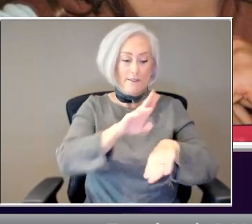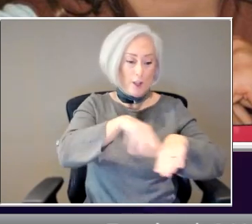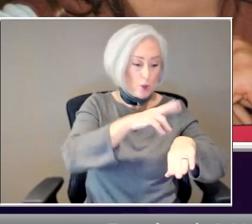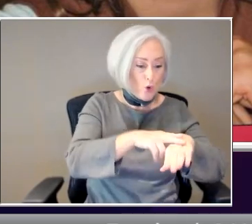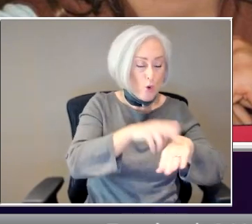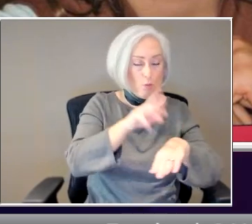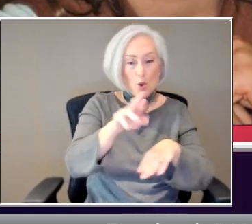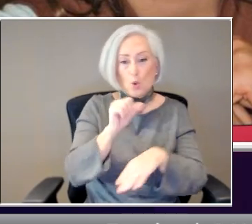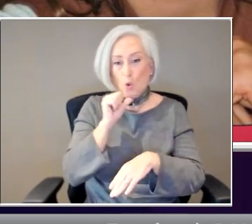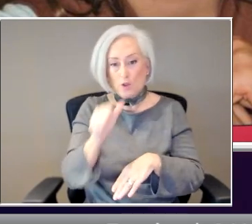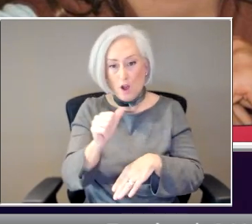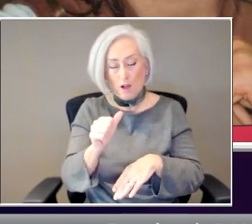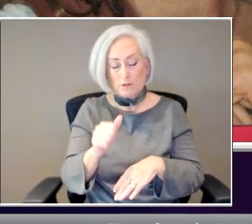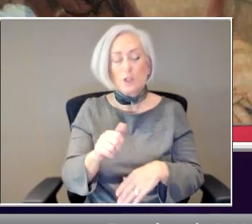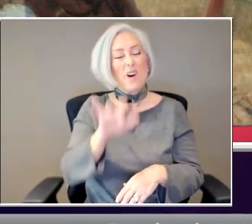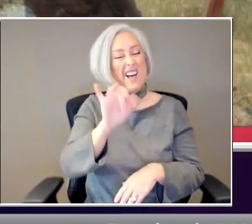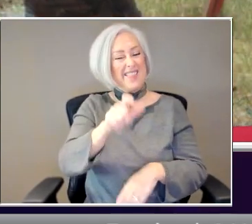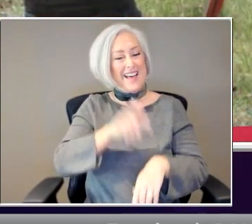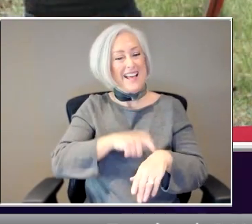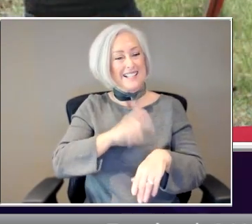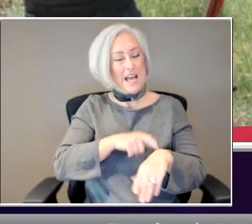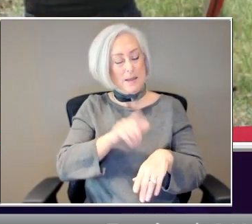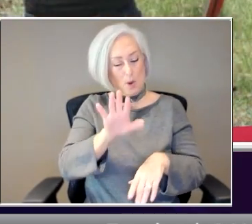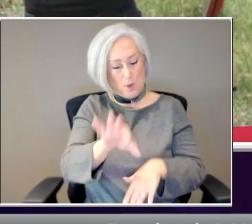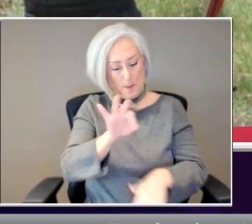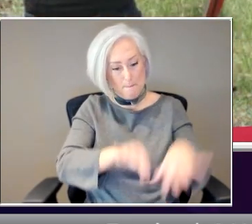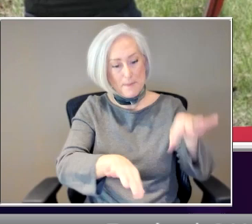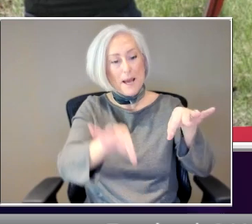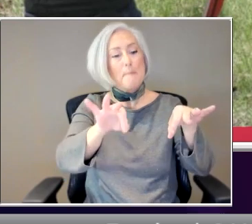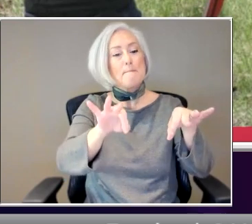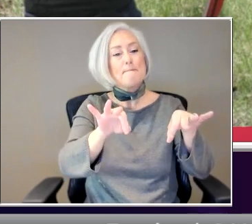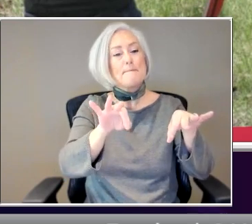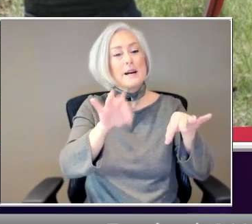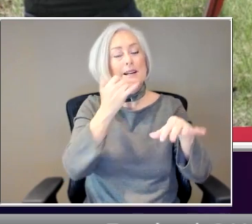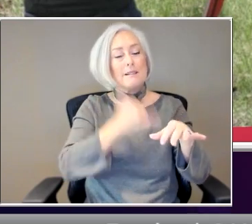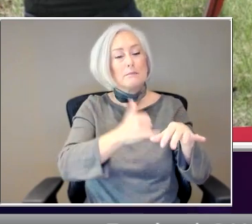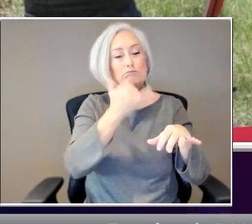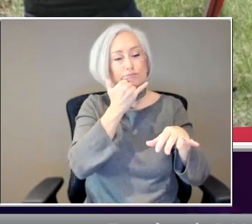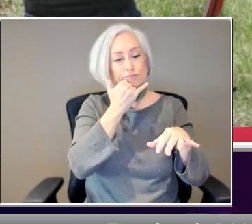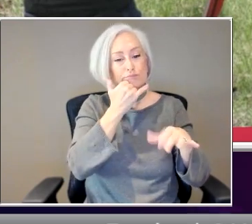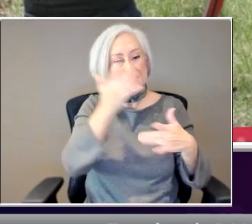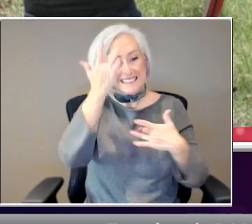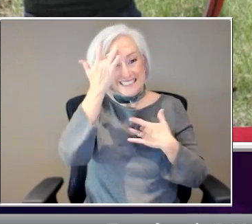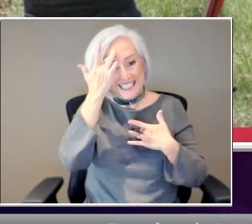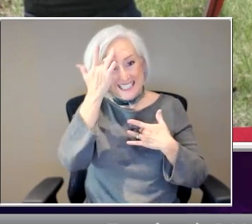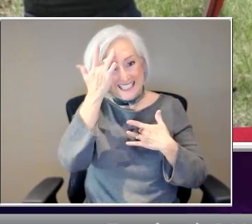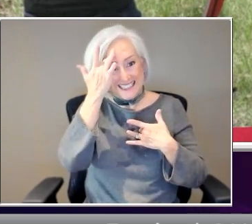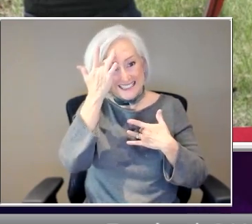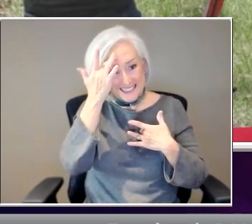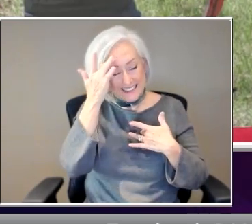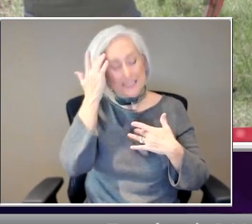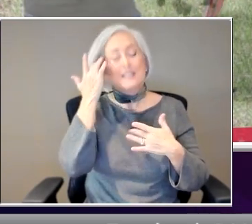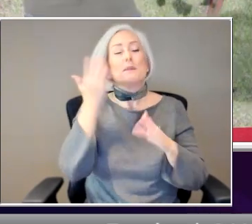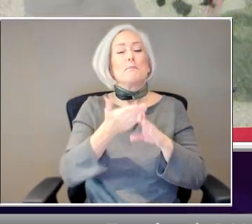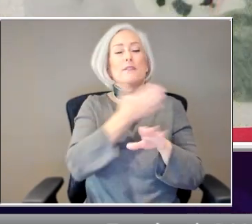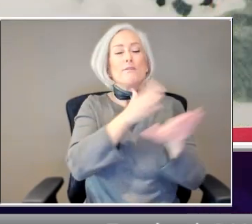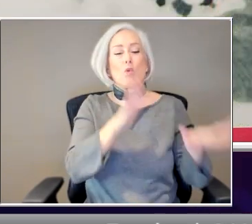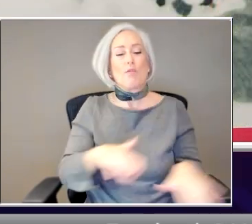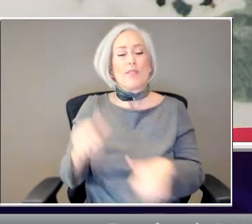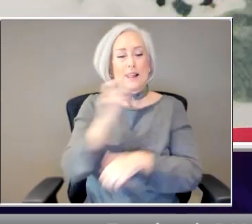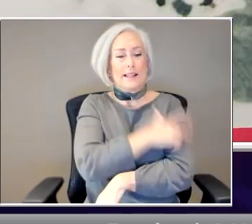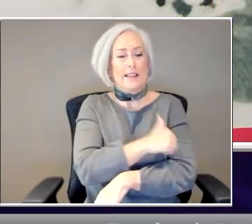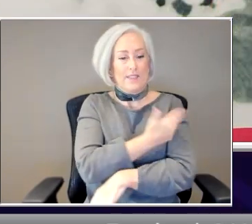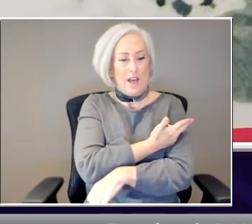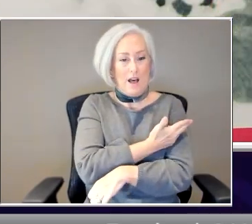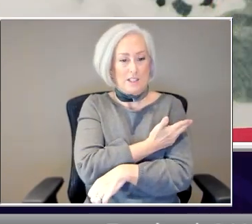heart disease before babies leave the hospital so that they don't come back in a bad situation. But she was born premature